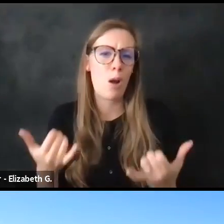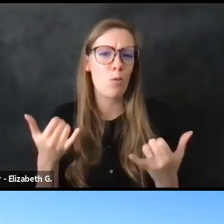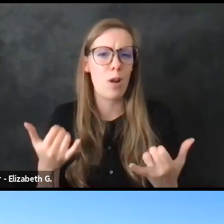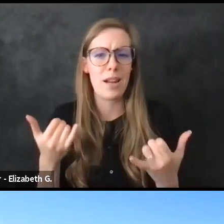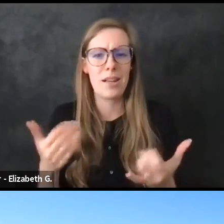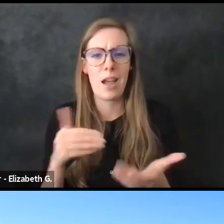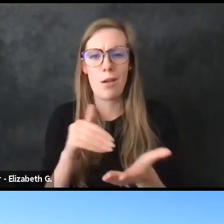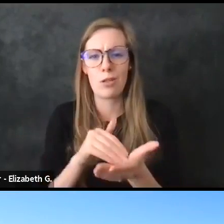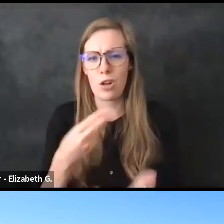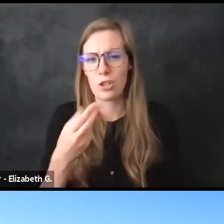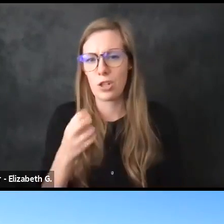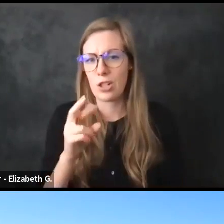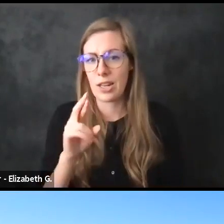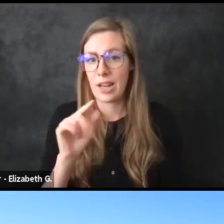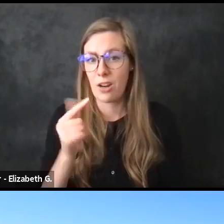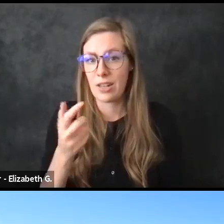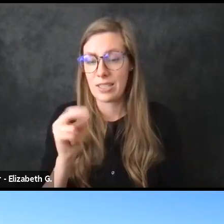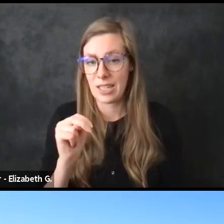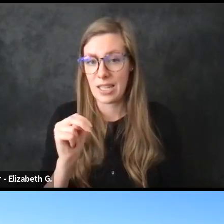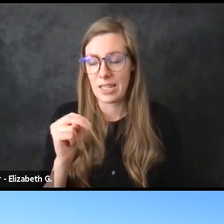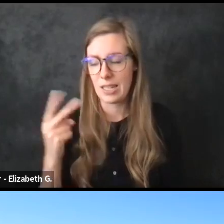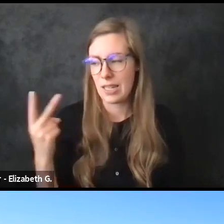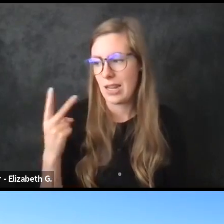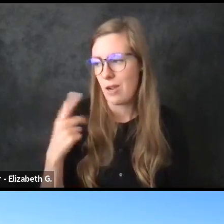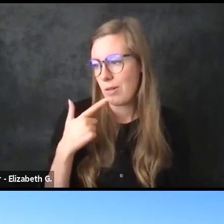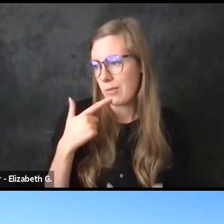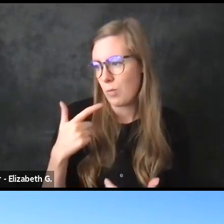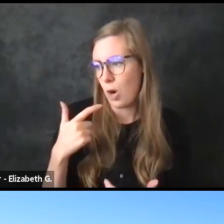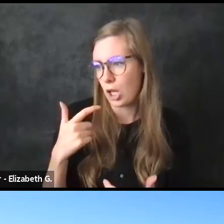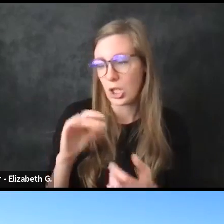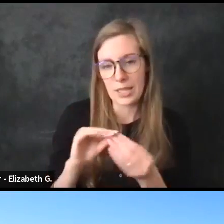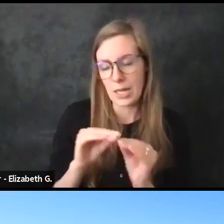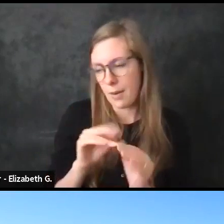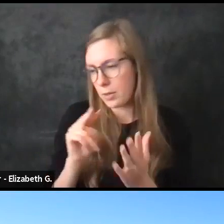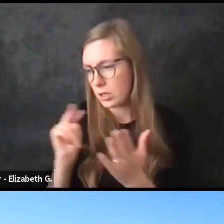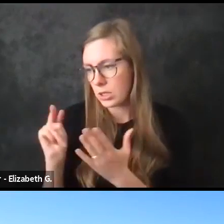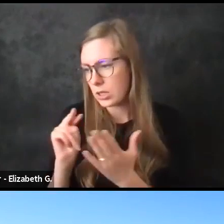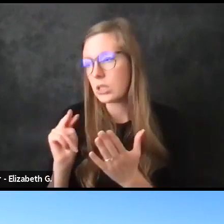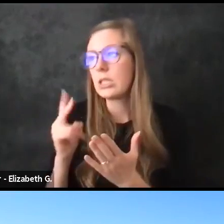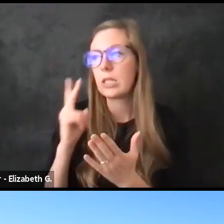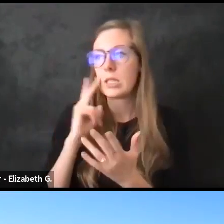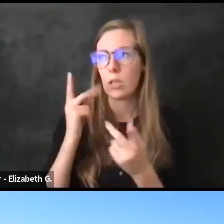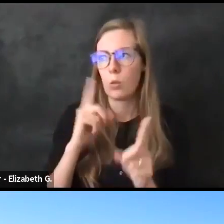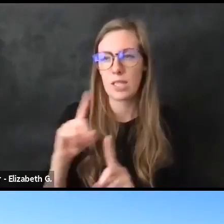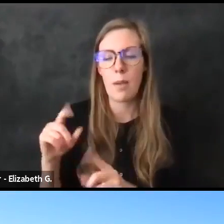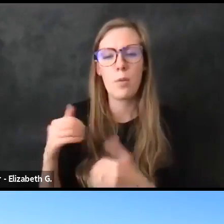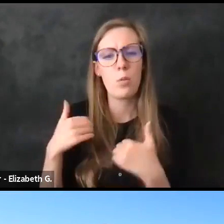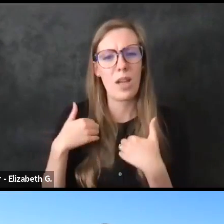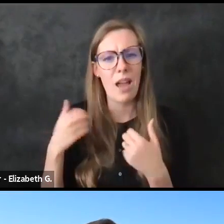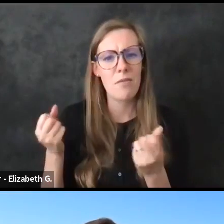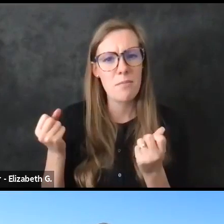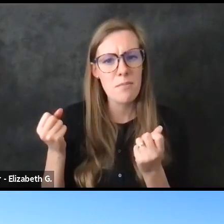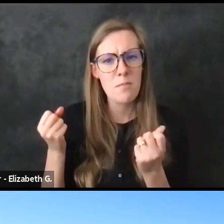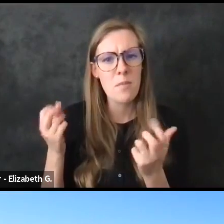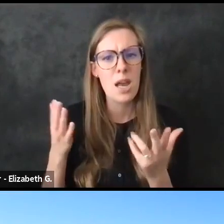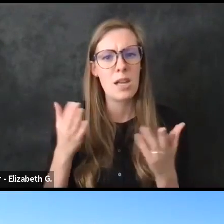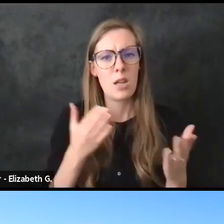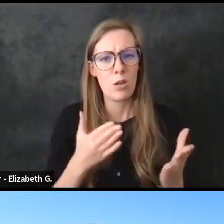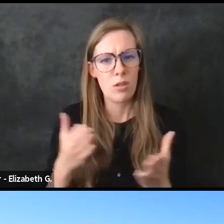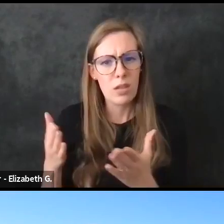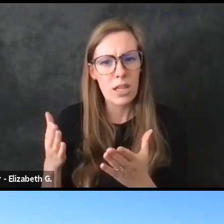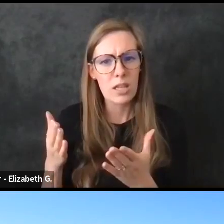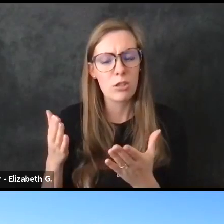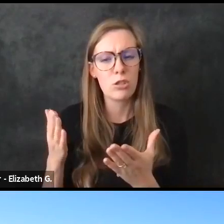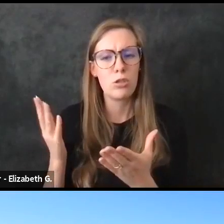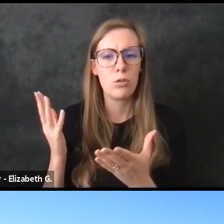Harrington and I are watching the data, seeing what happens. We do have a lot of mitigation measures in place in schools, such